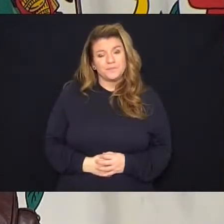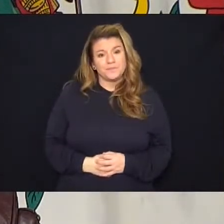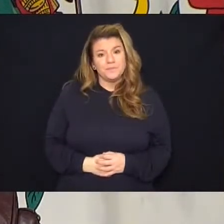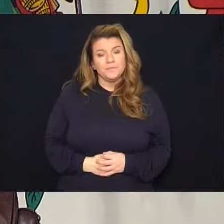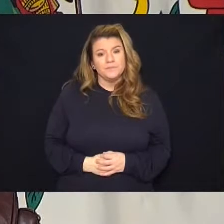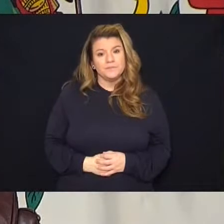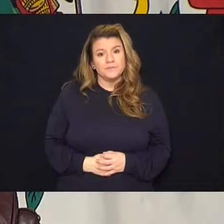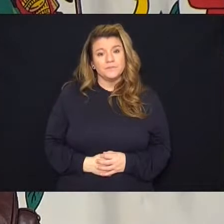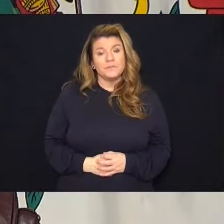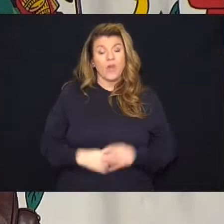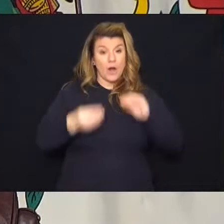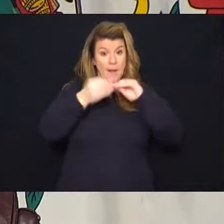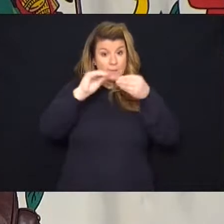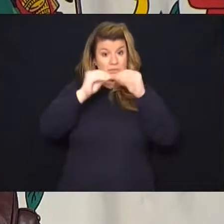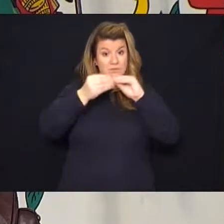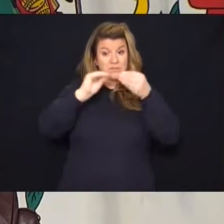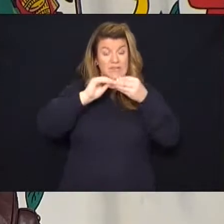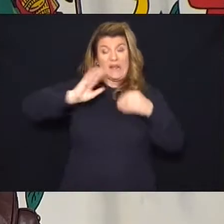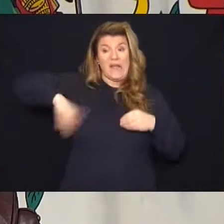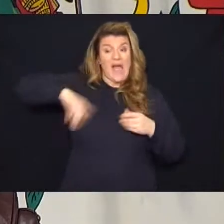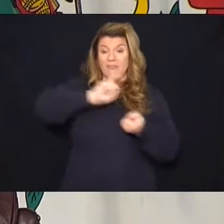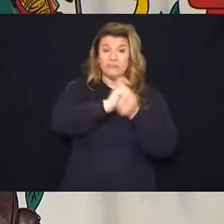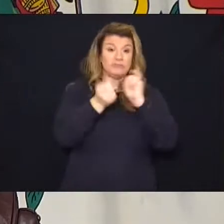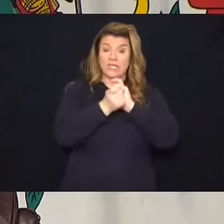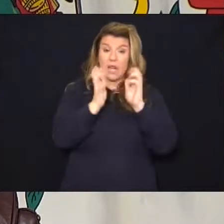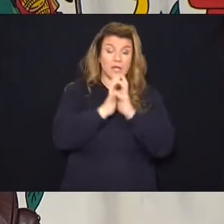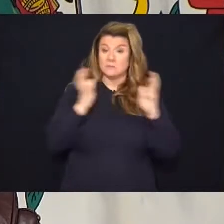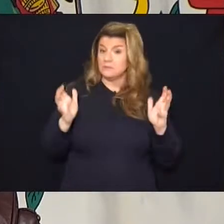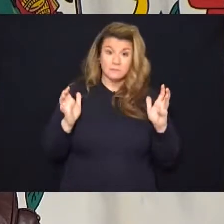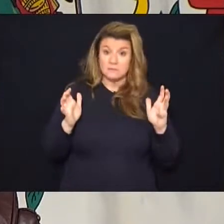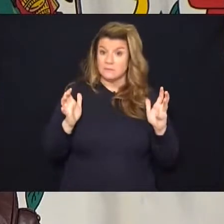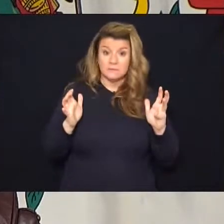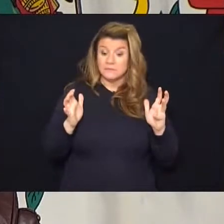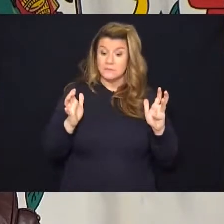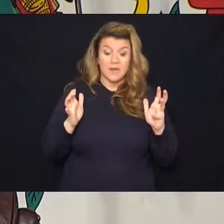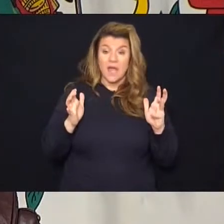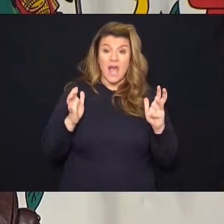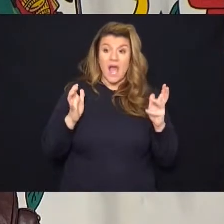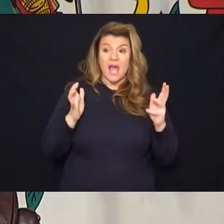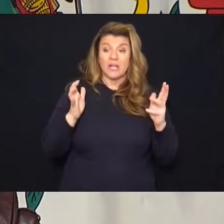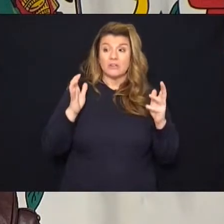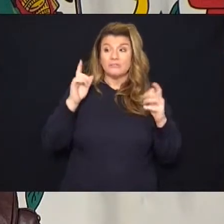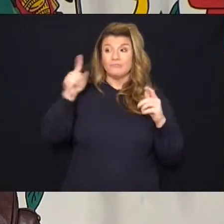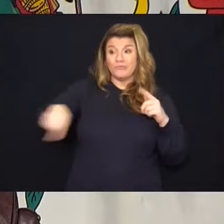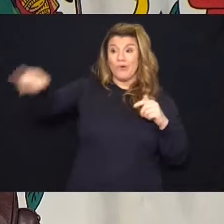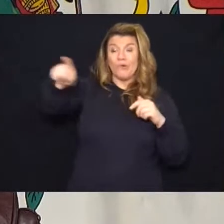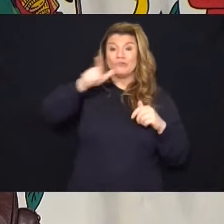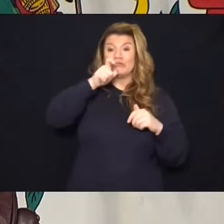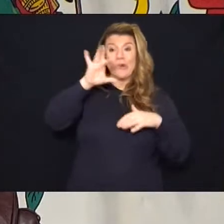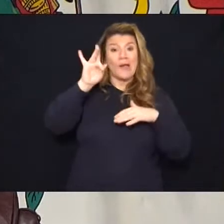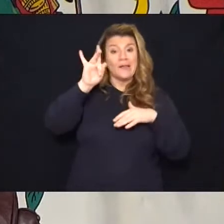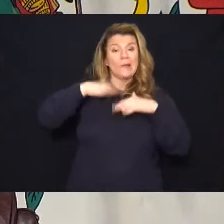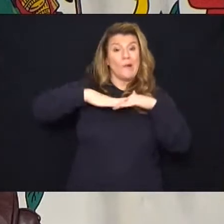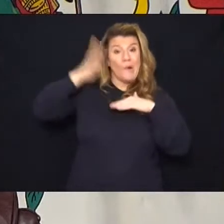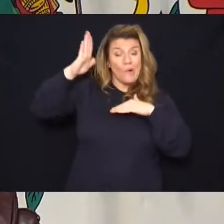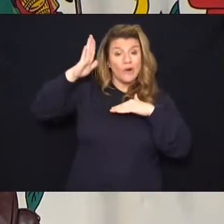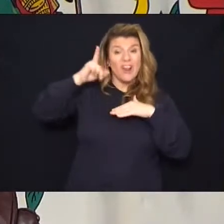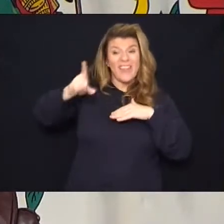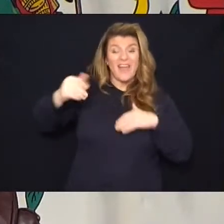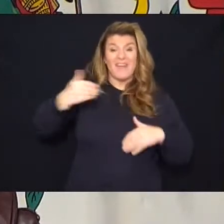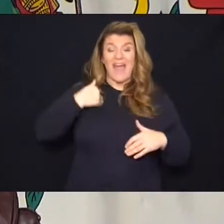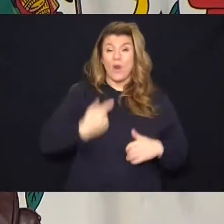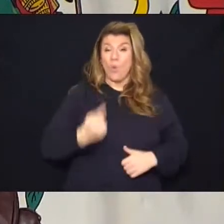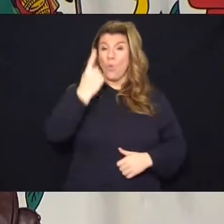From a standpoint of our numbers, they haven't changed much. Again, you know, all those 18 and over that have had